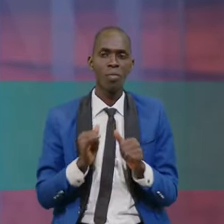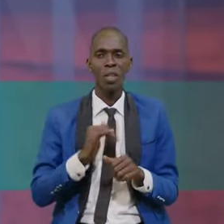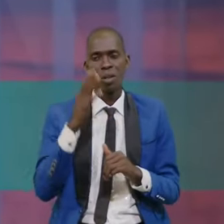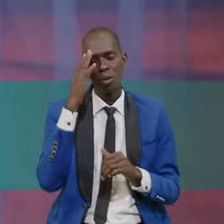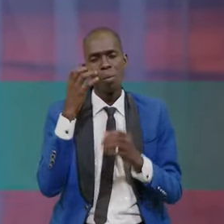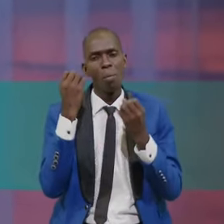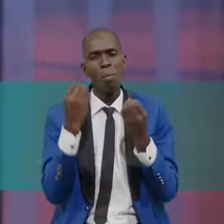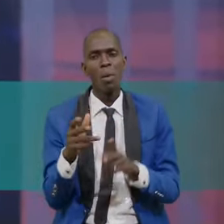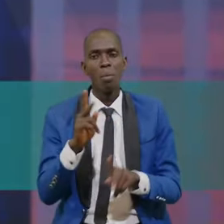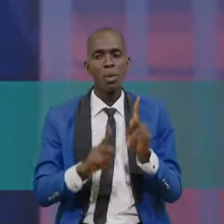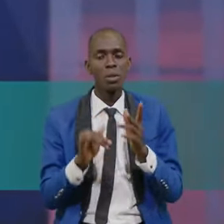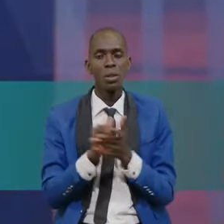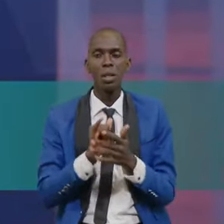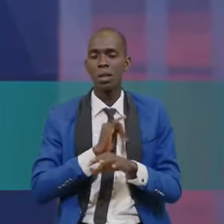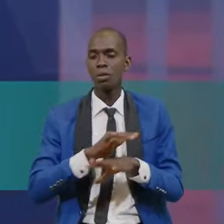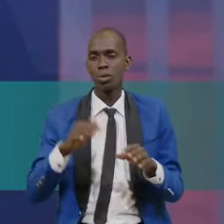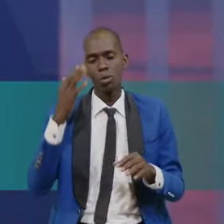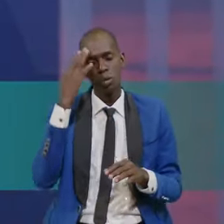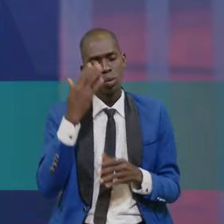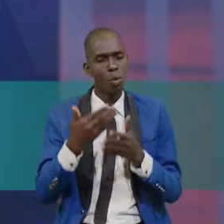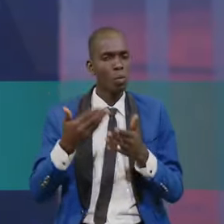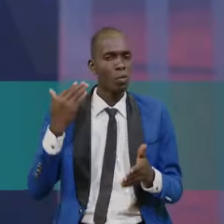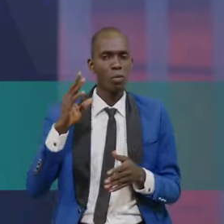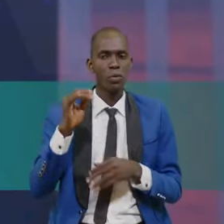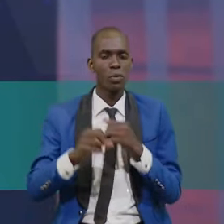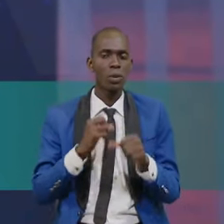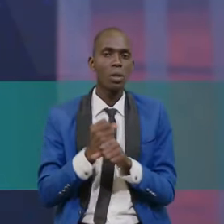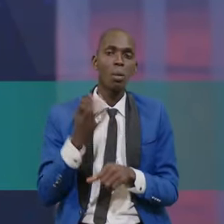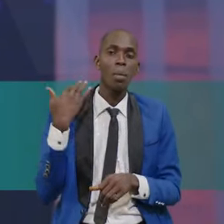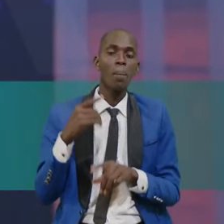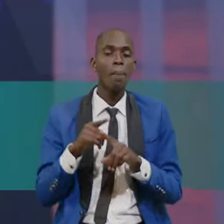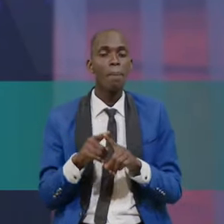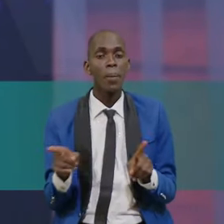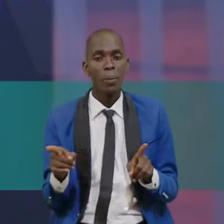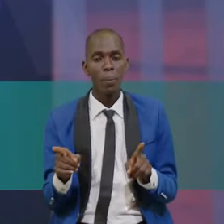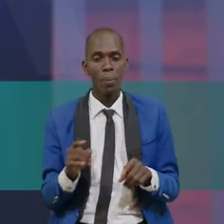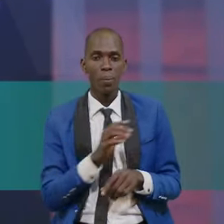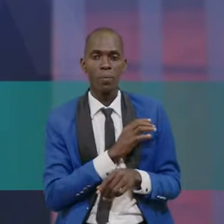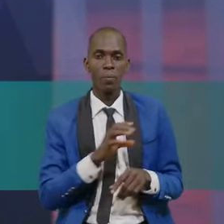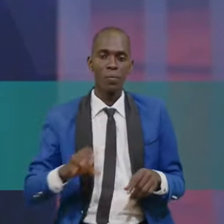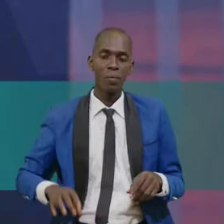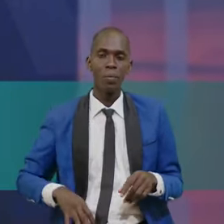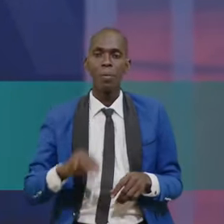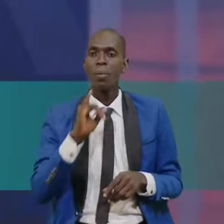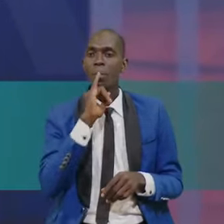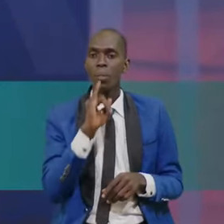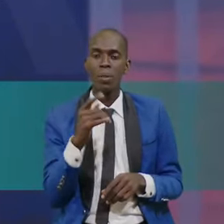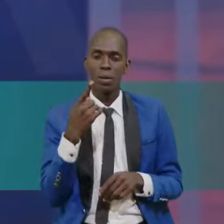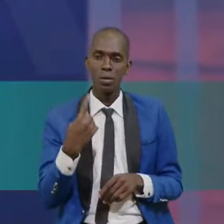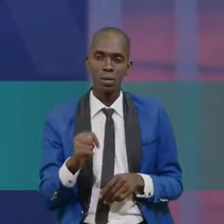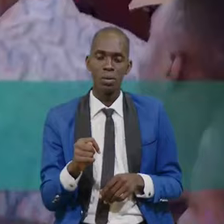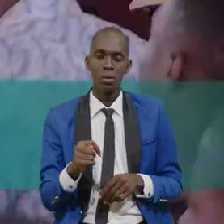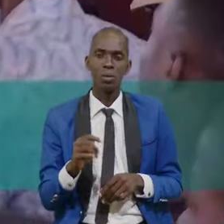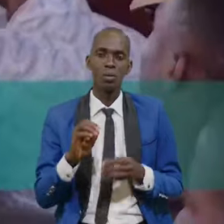now that I didn't know 50 years ago, but Christ is still number one in